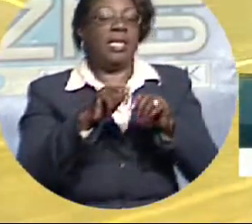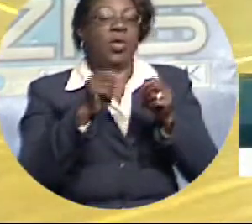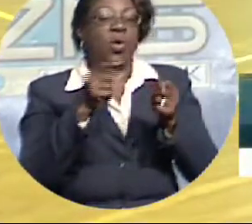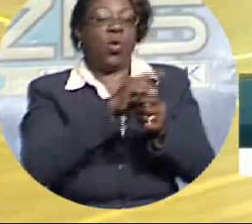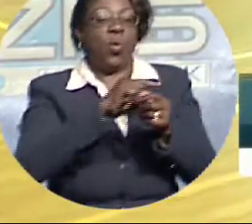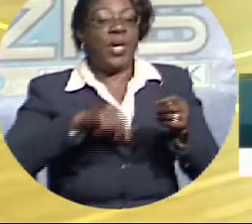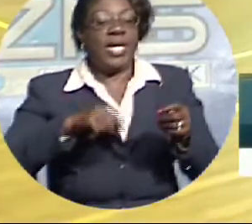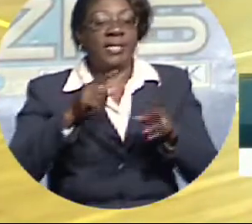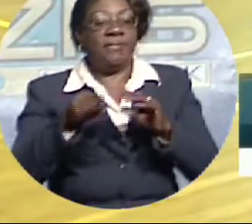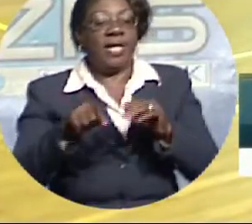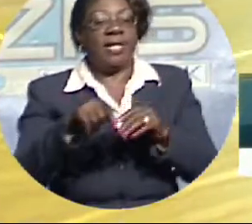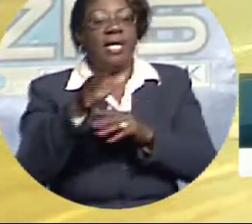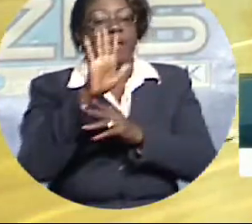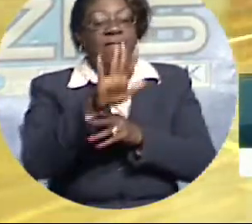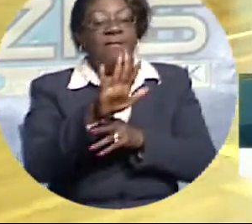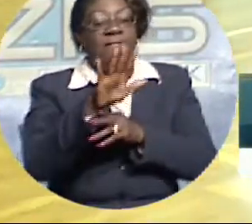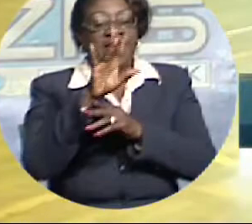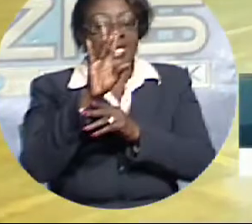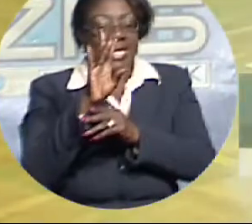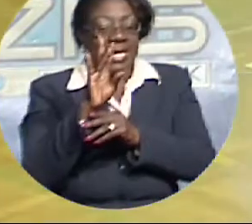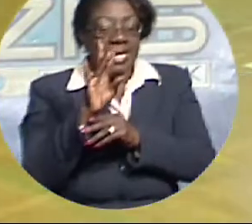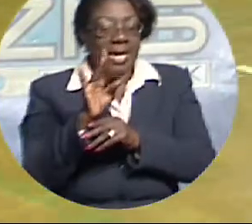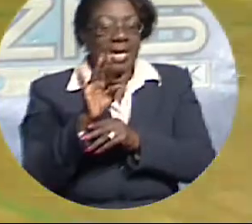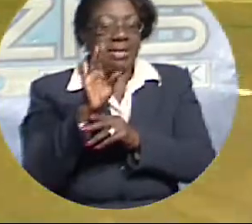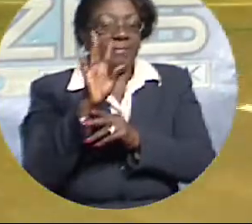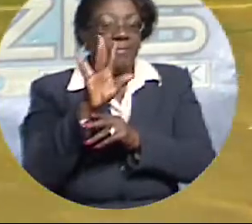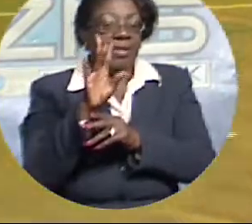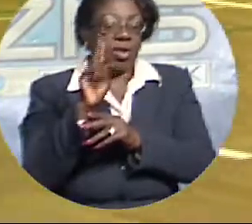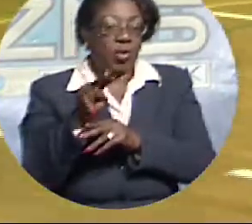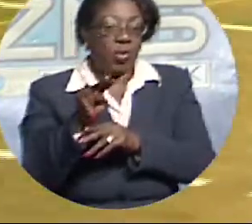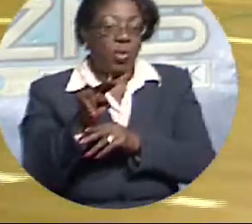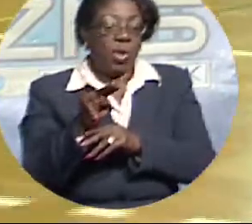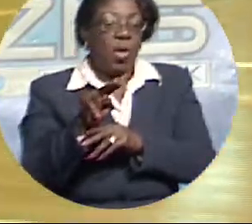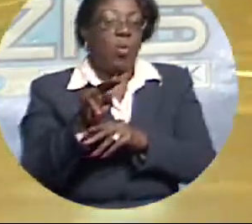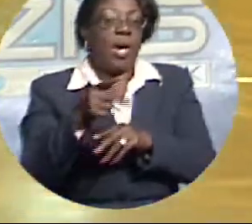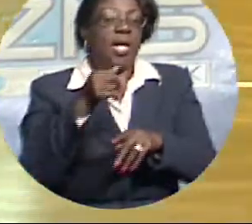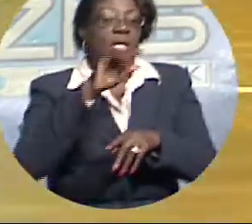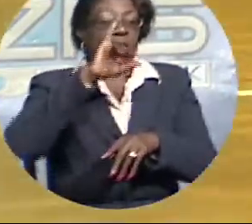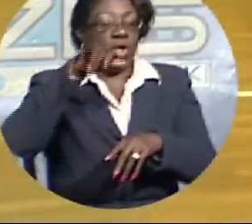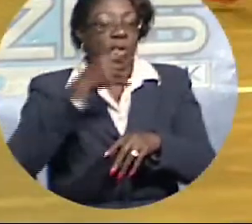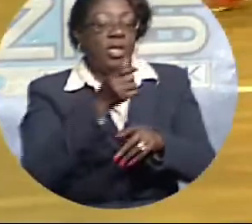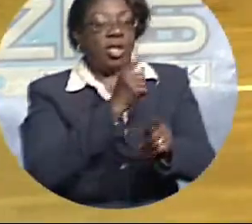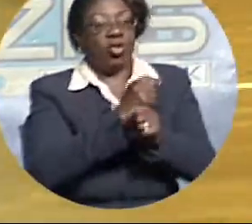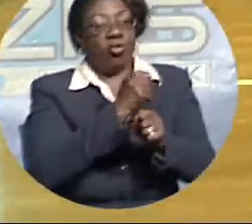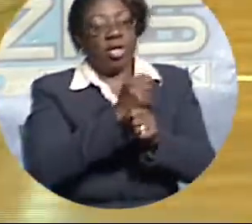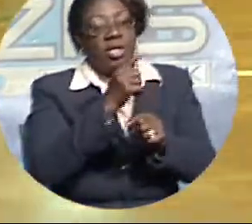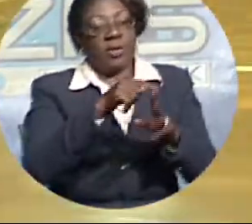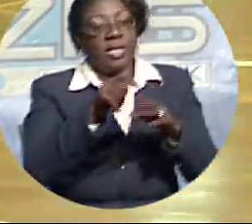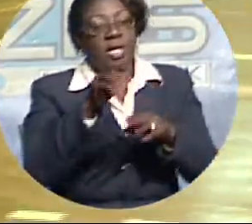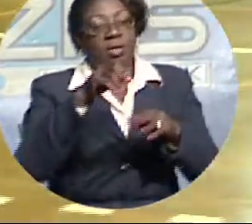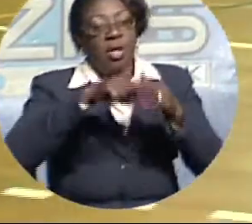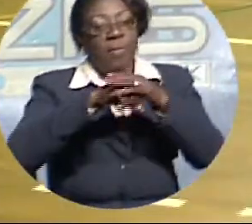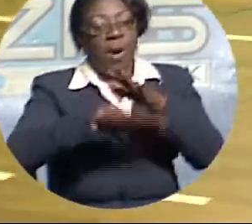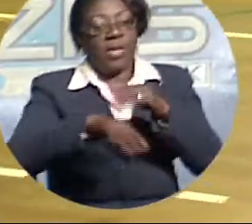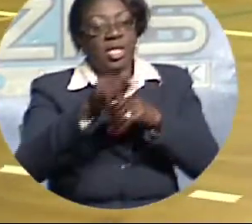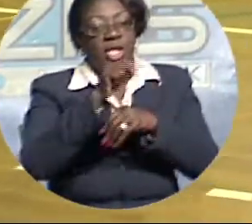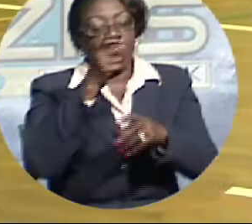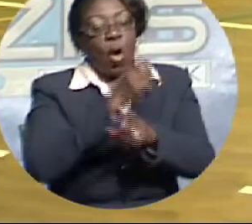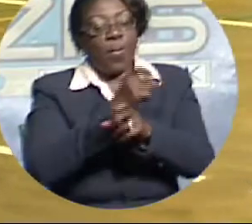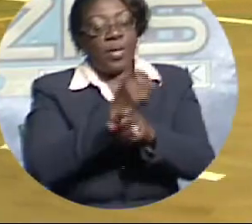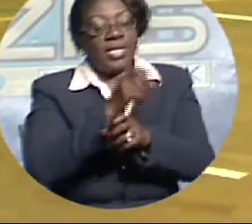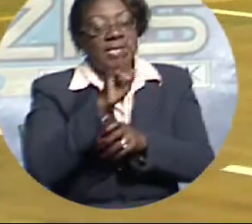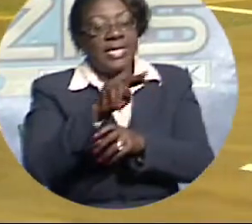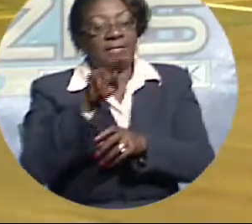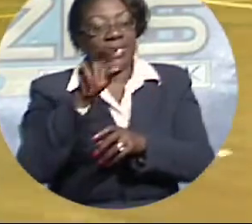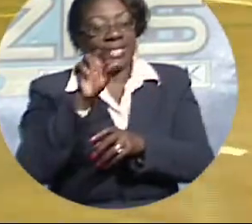fell 59-52 to the Career Builders Cheetahs, while the Johnson Truckers, they went down to the Bombardier Operators